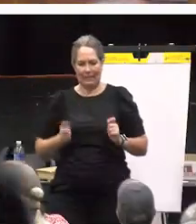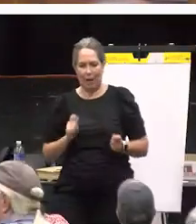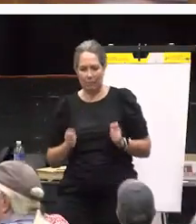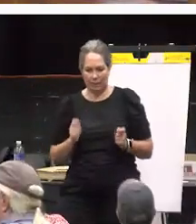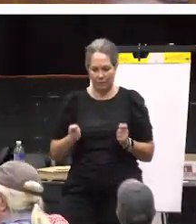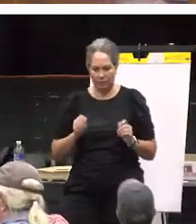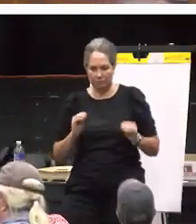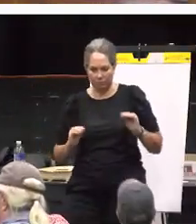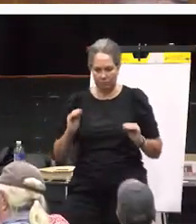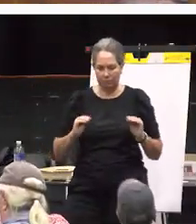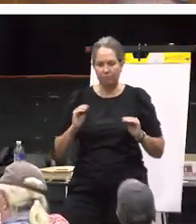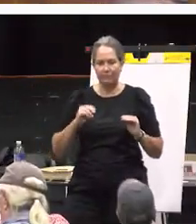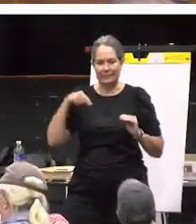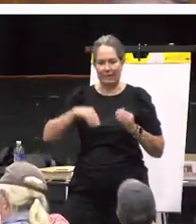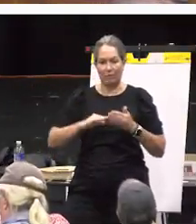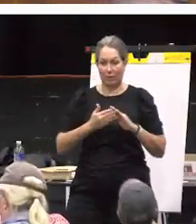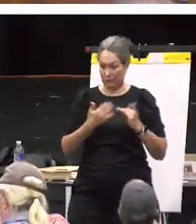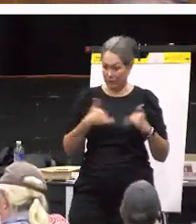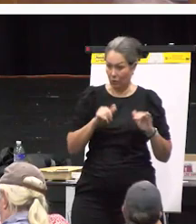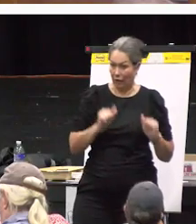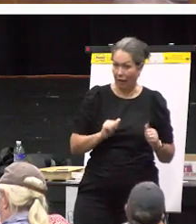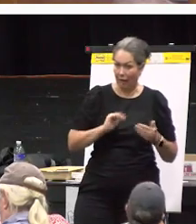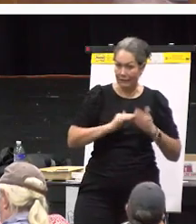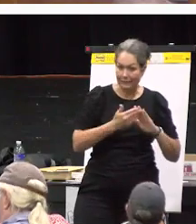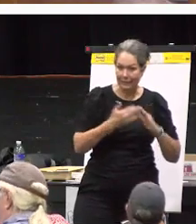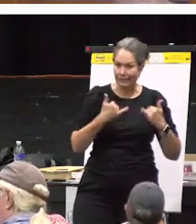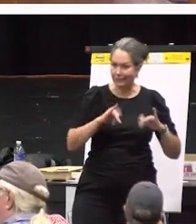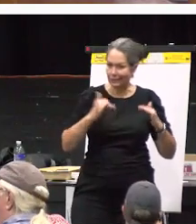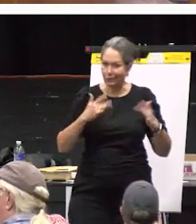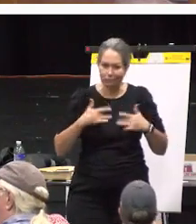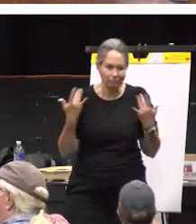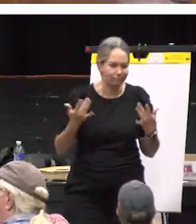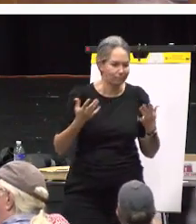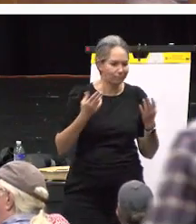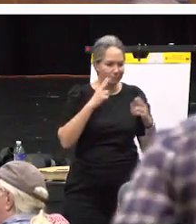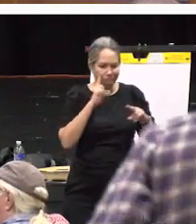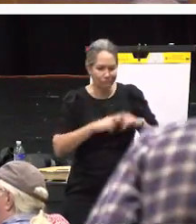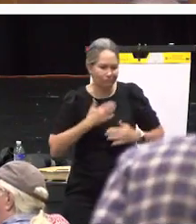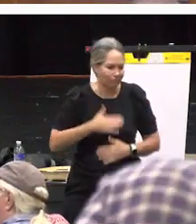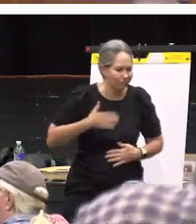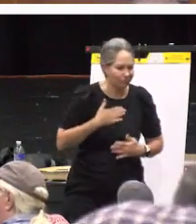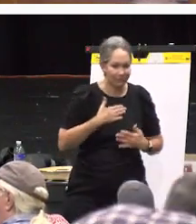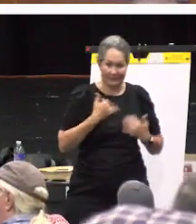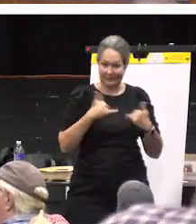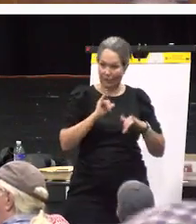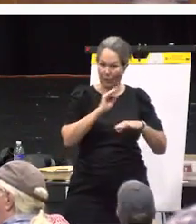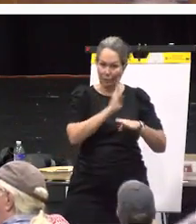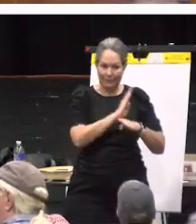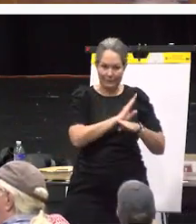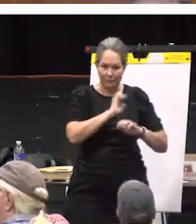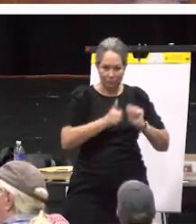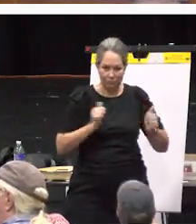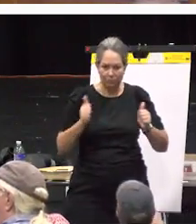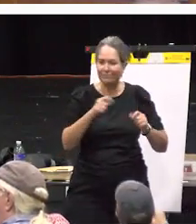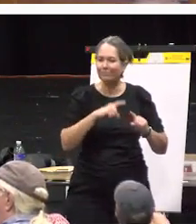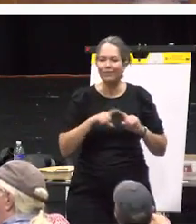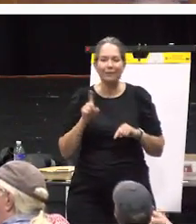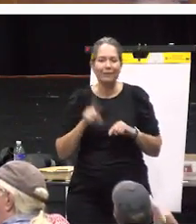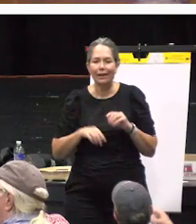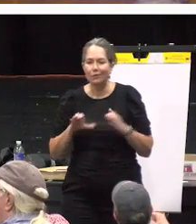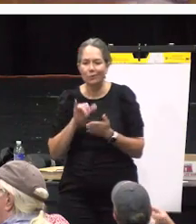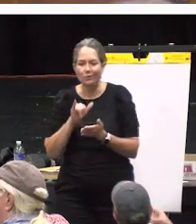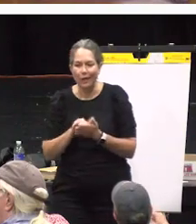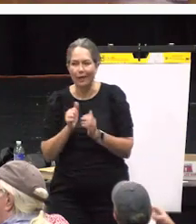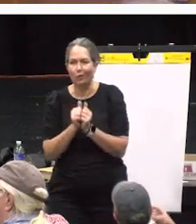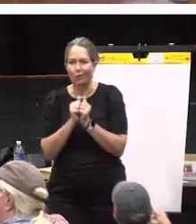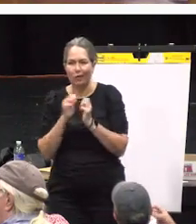can still have a city, make it vibrant, and have businesses there. But we can't do that unless we